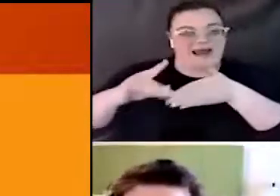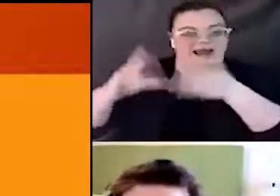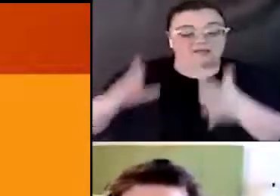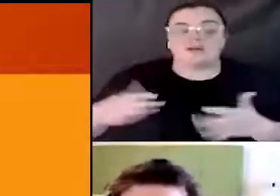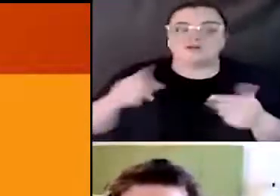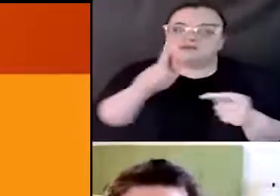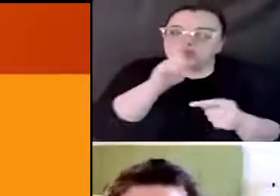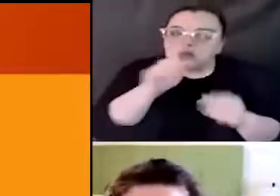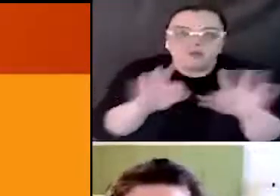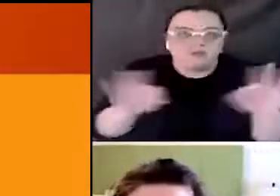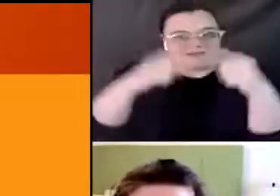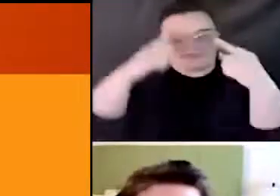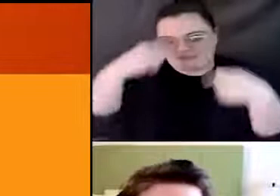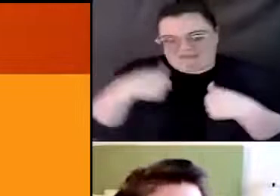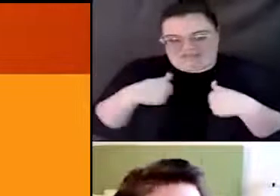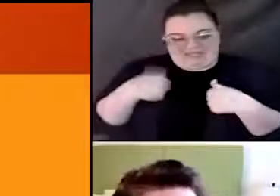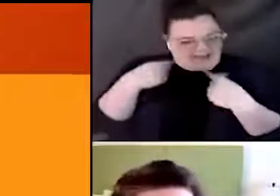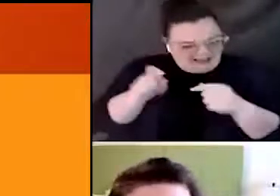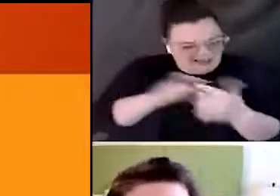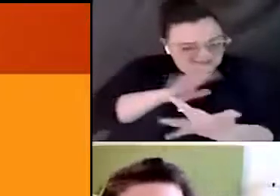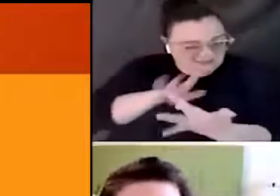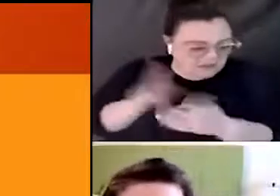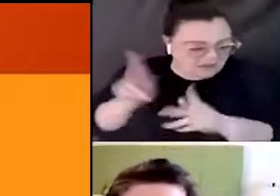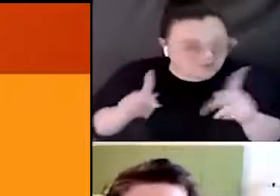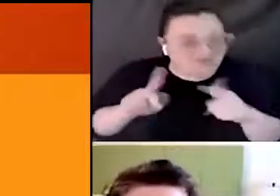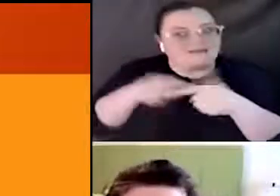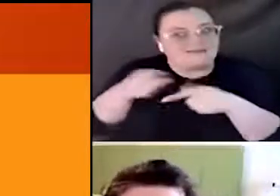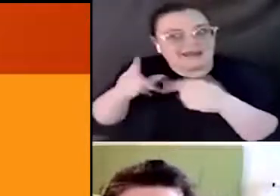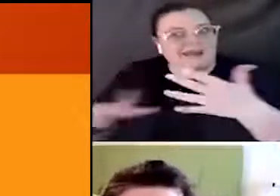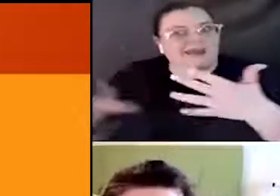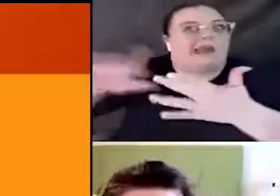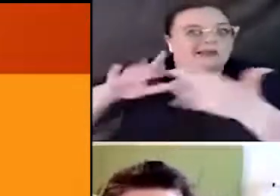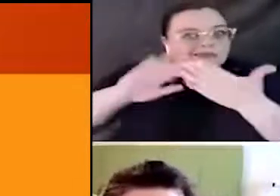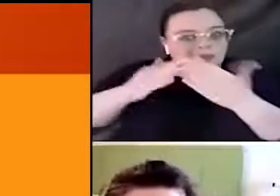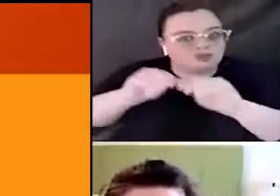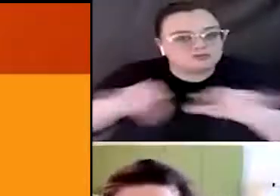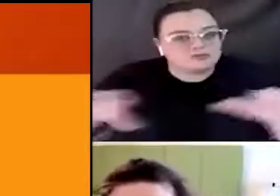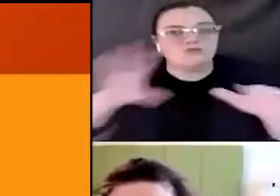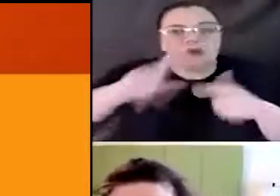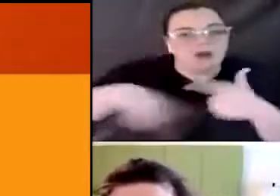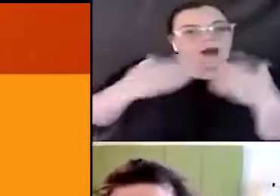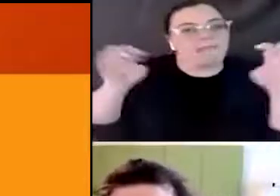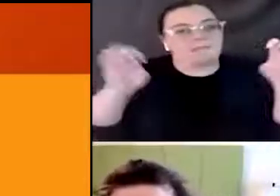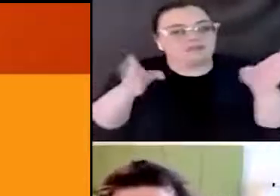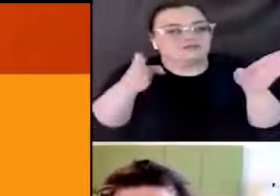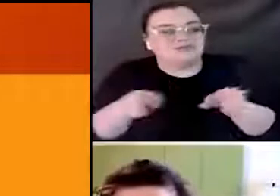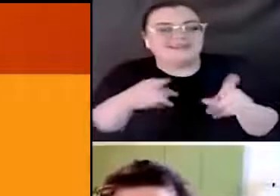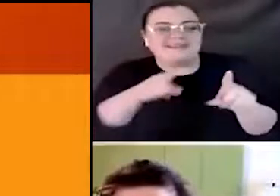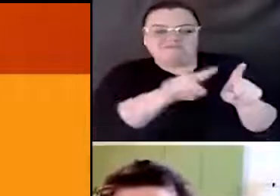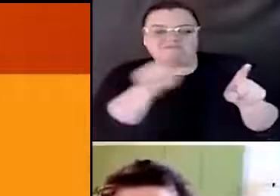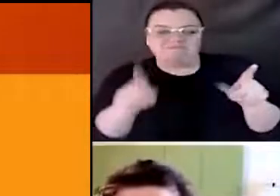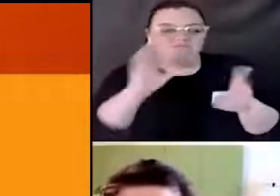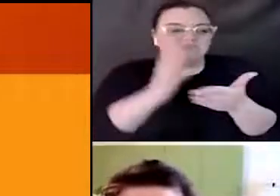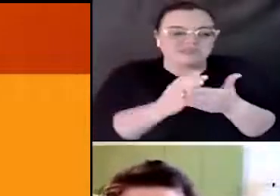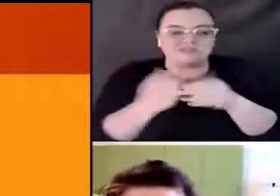need people that I can reach out to that can then reach out to their community to talk about emergency preparedness. And these are some of the pictures that were sent back to